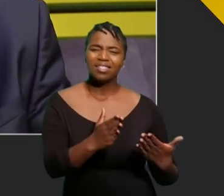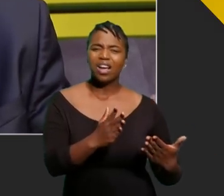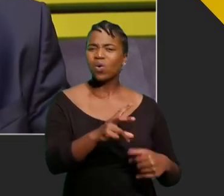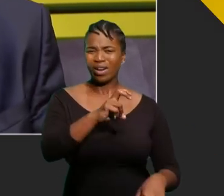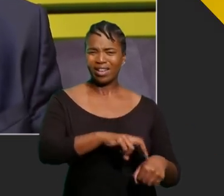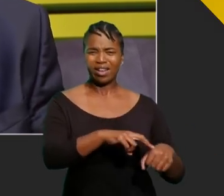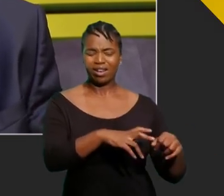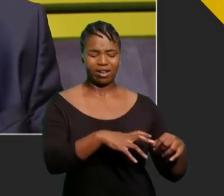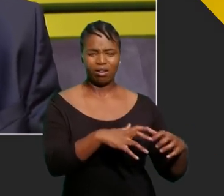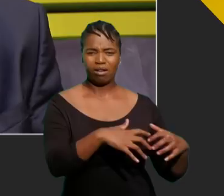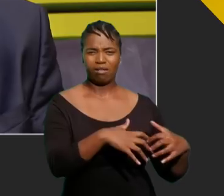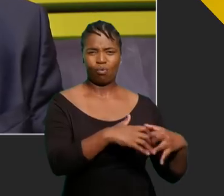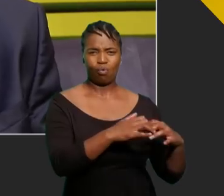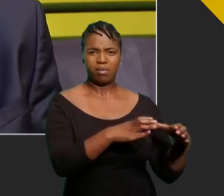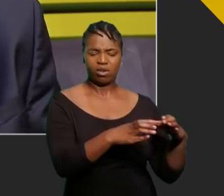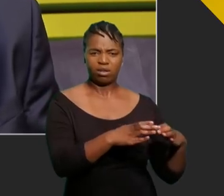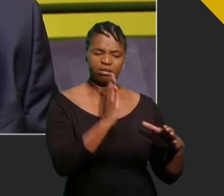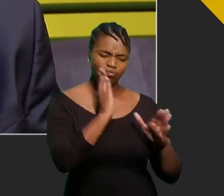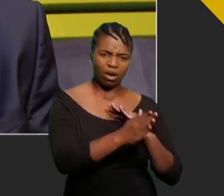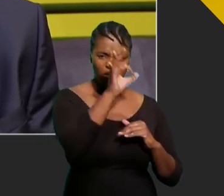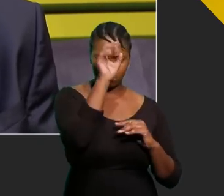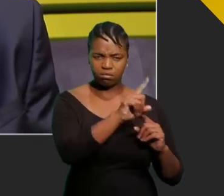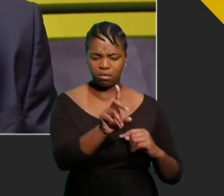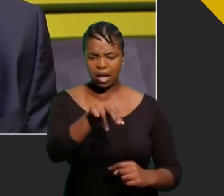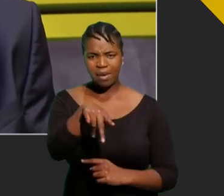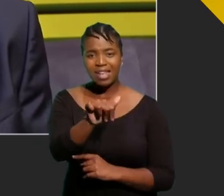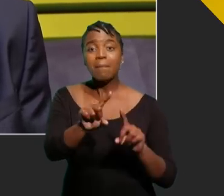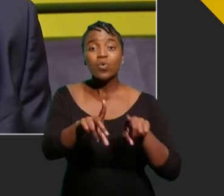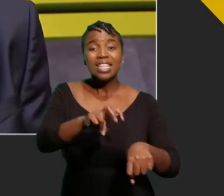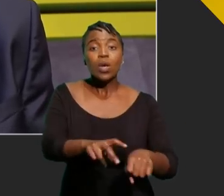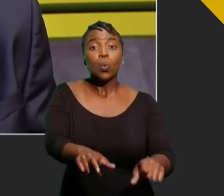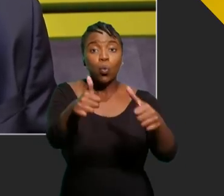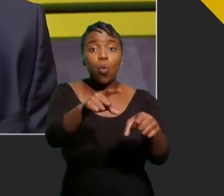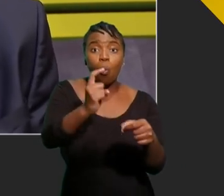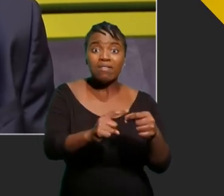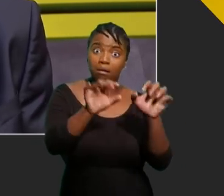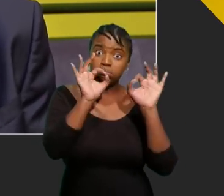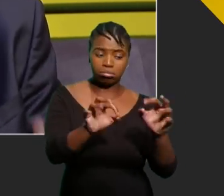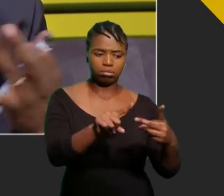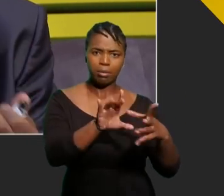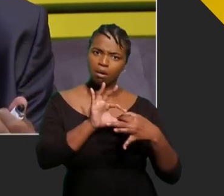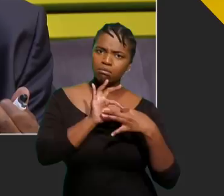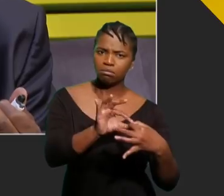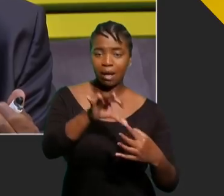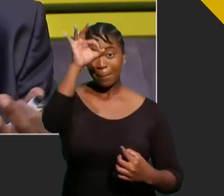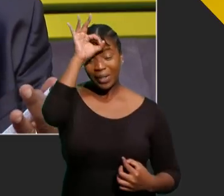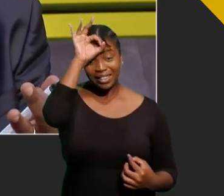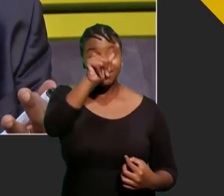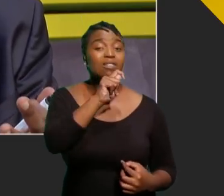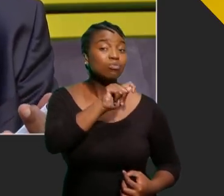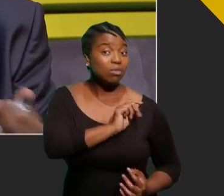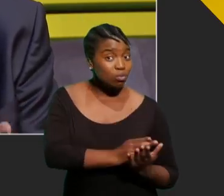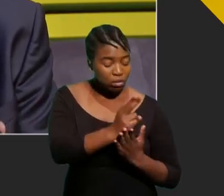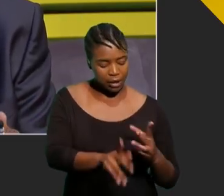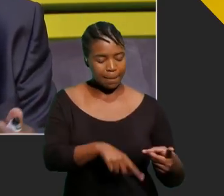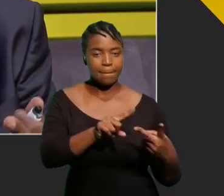need a commission first before you charge. You just charge straight. Yes. But you need very good, highly qualified, highly dedicated policemen. You